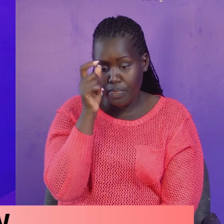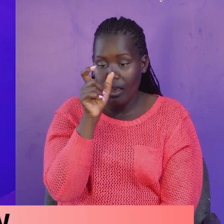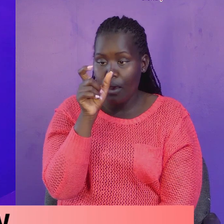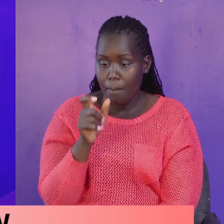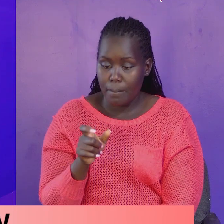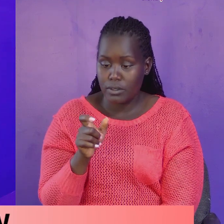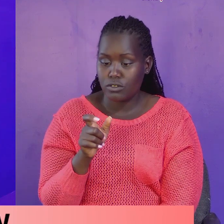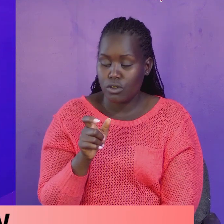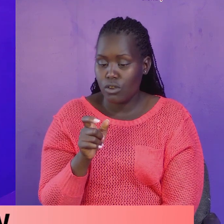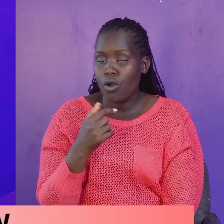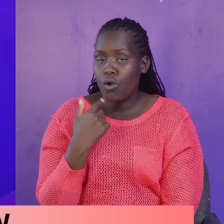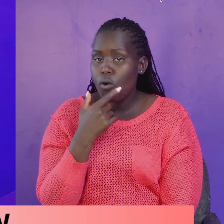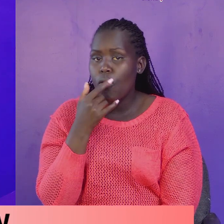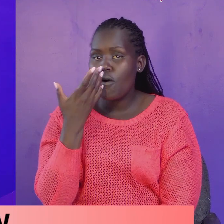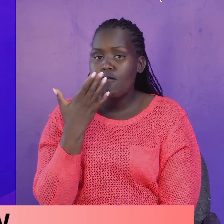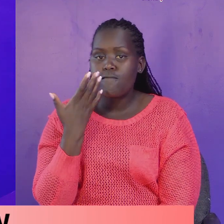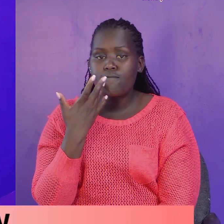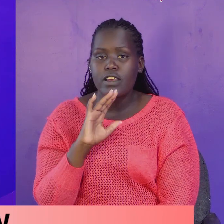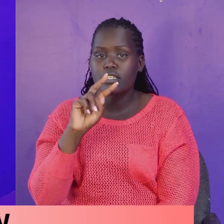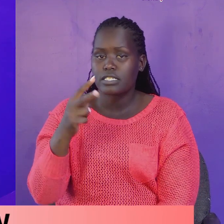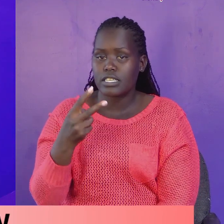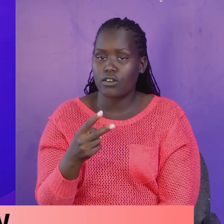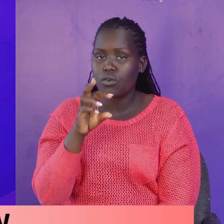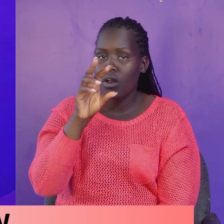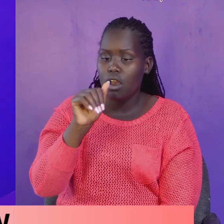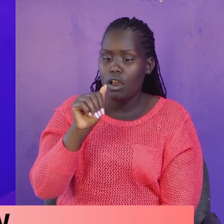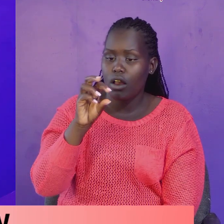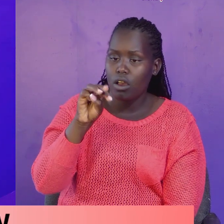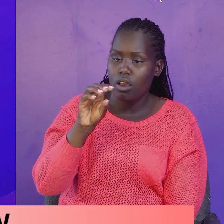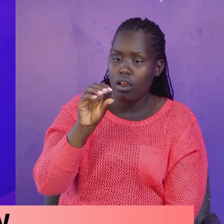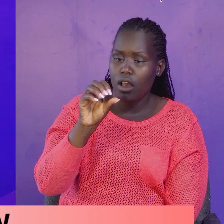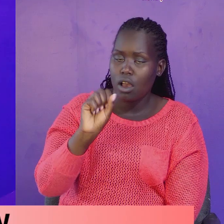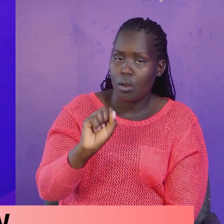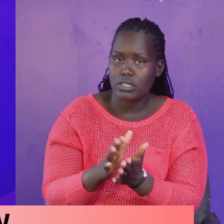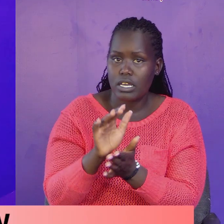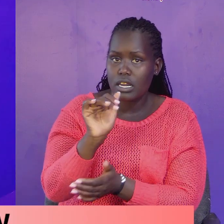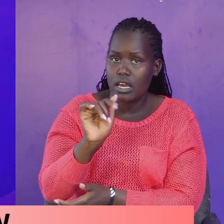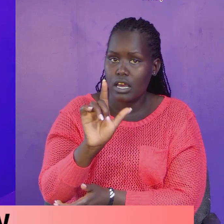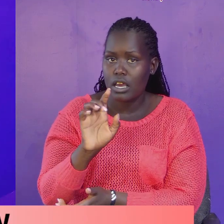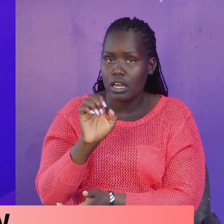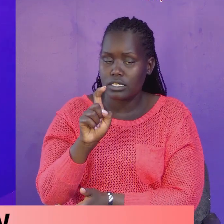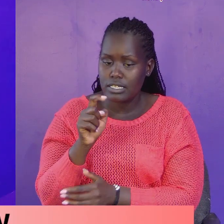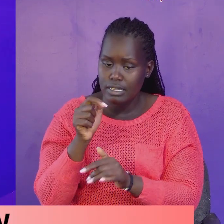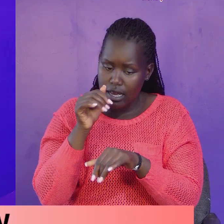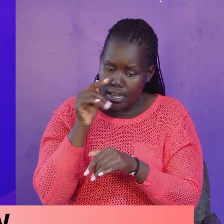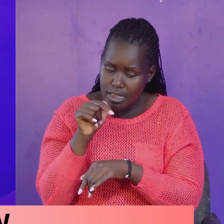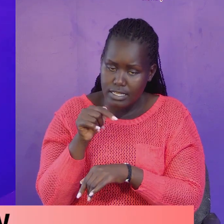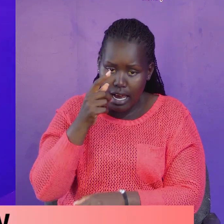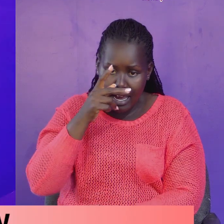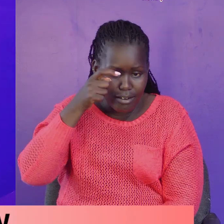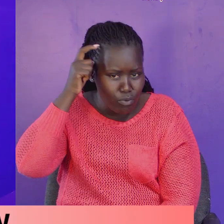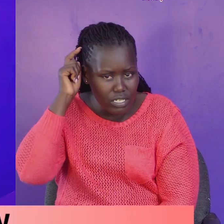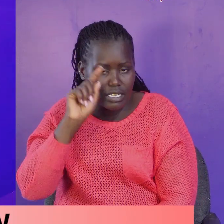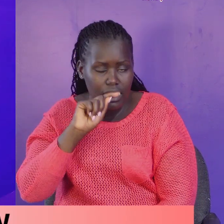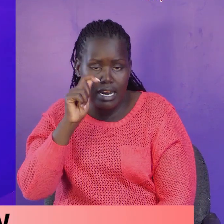man who finished second was Amos Kipruto and Alex Masai. These are originally Kenyan, and they took that allegiance